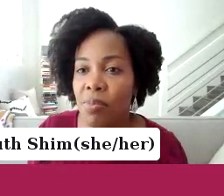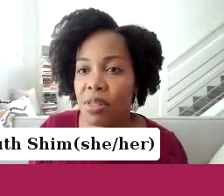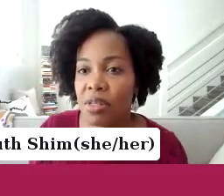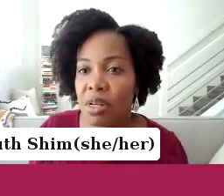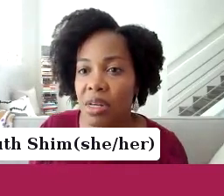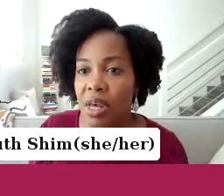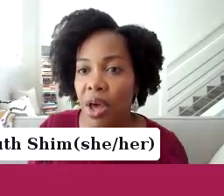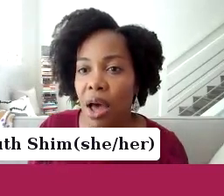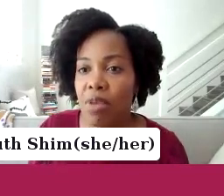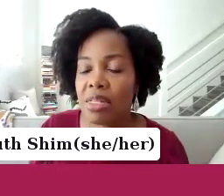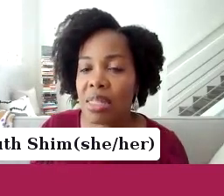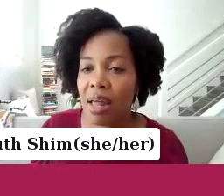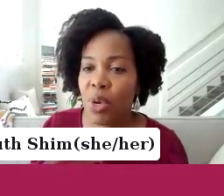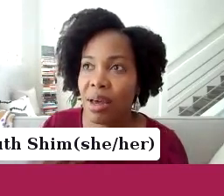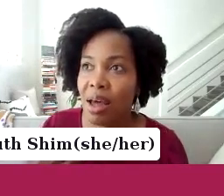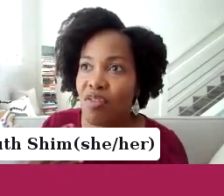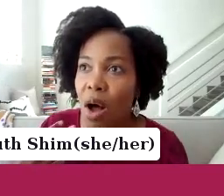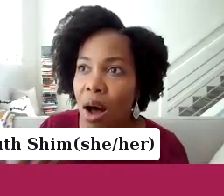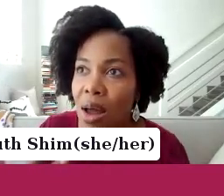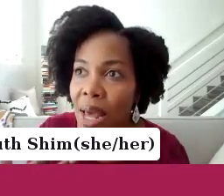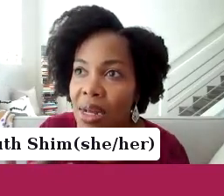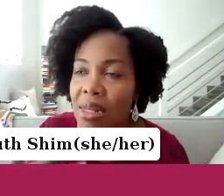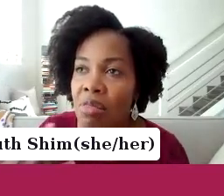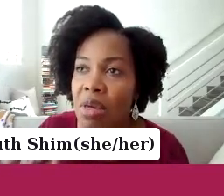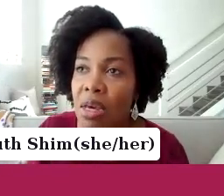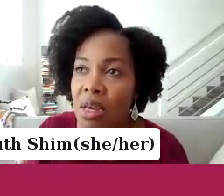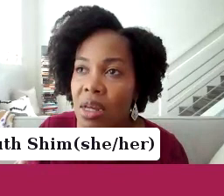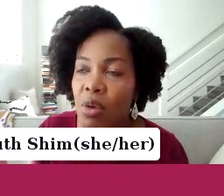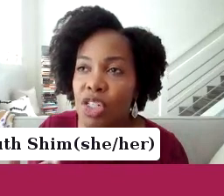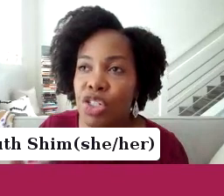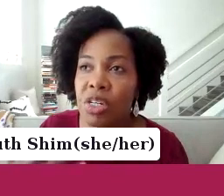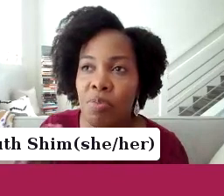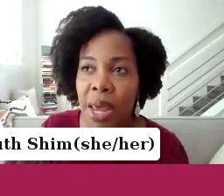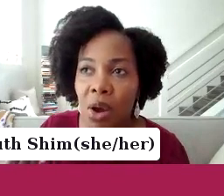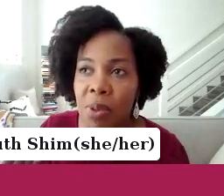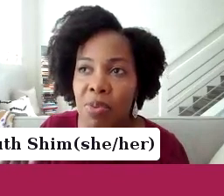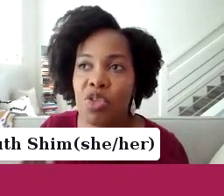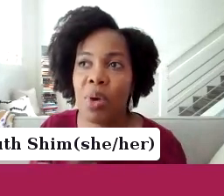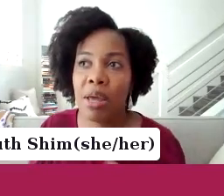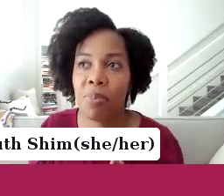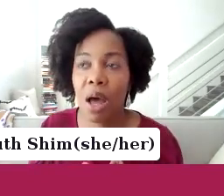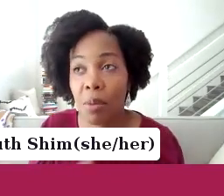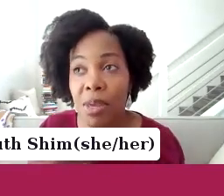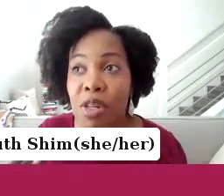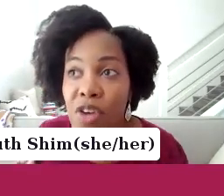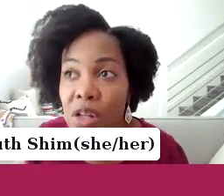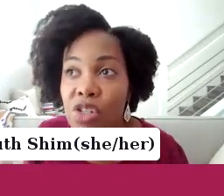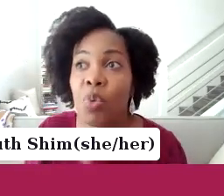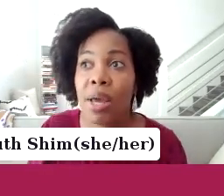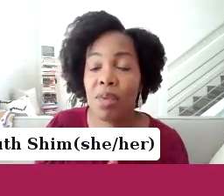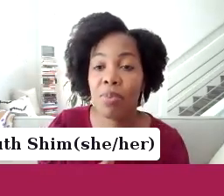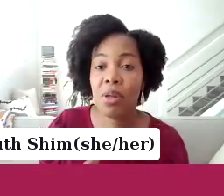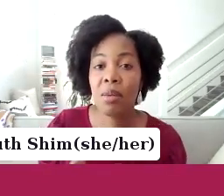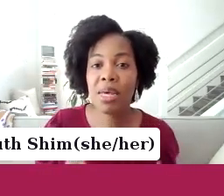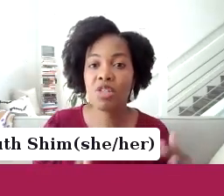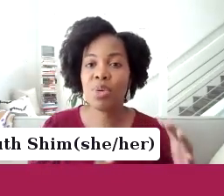majority of people in the study. It's that we kind of automatically think that we should compare people to people of color to